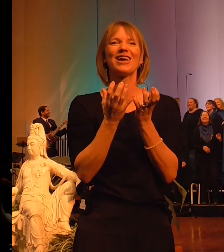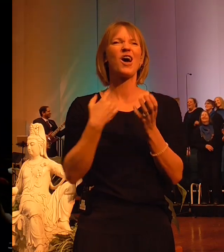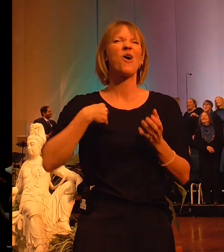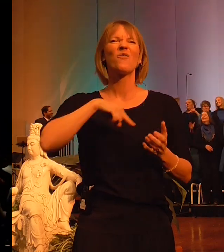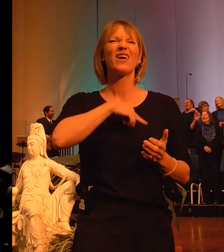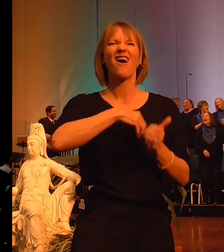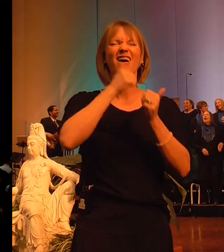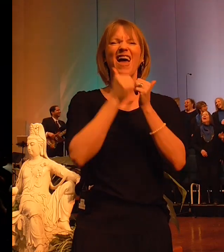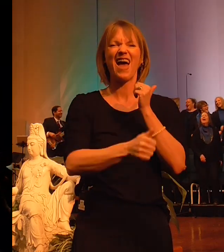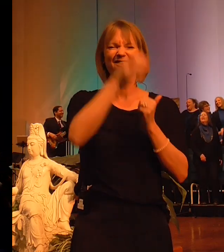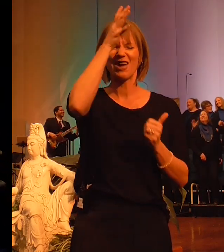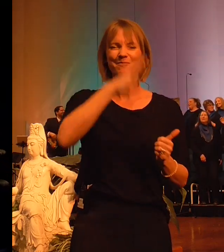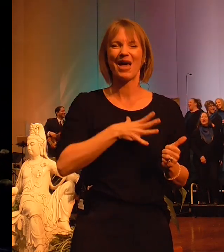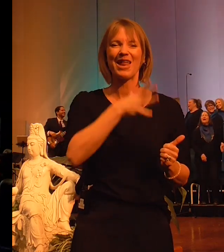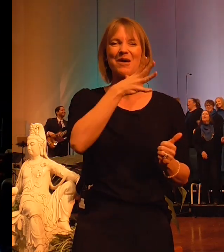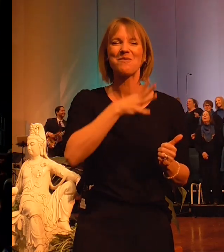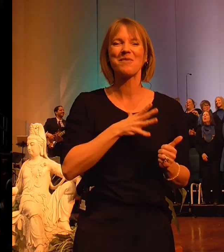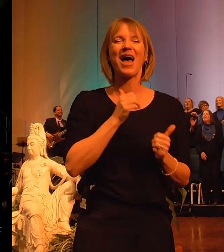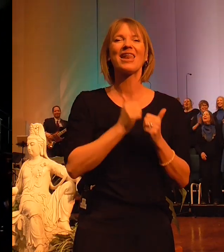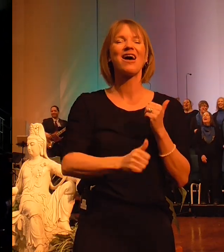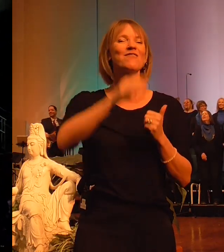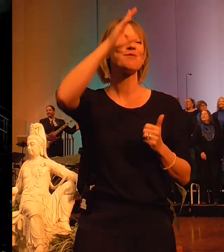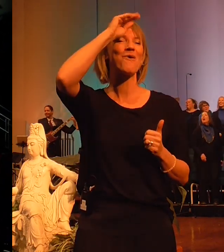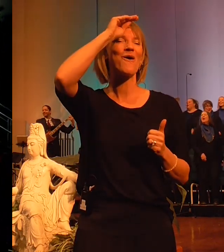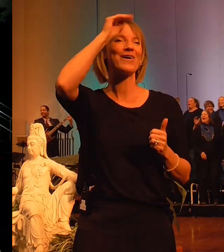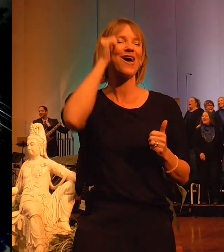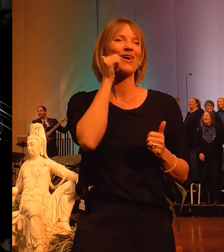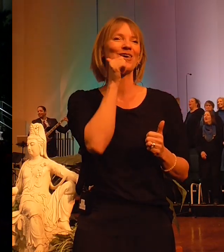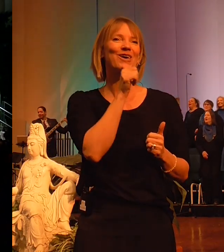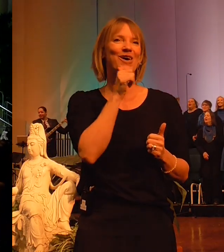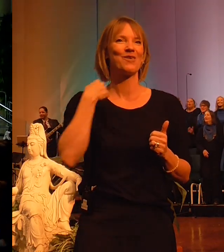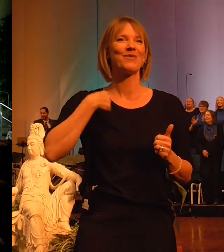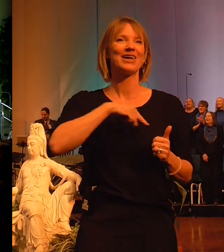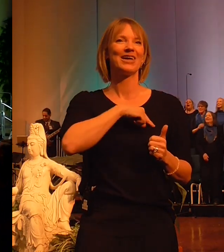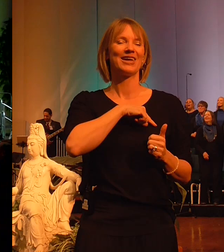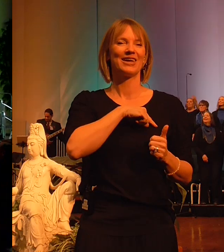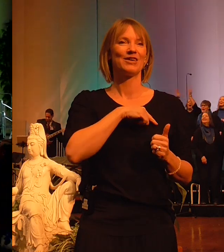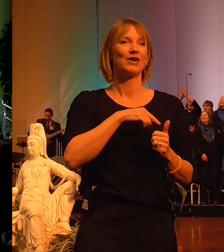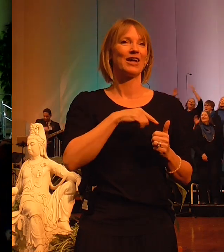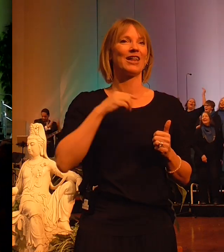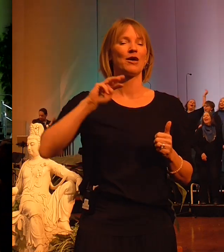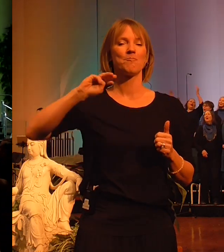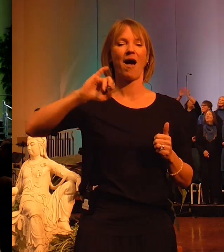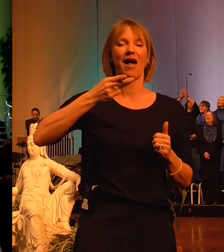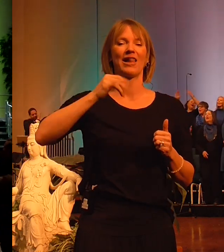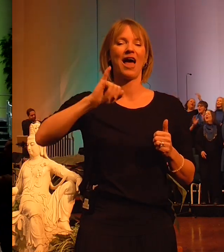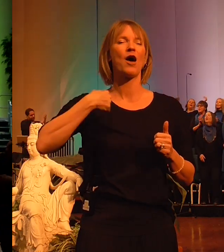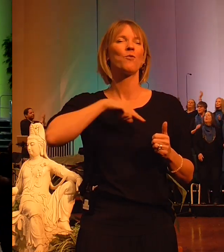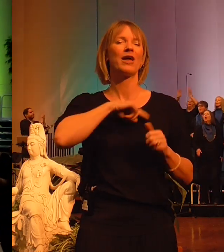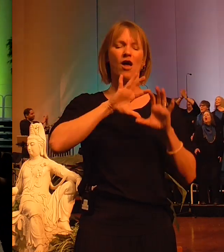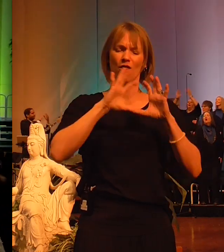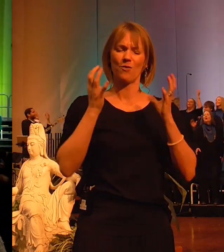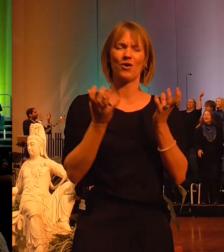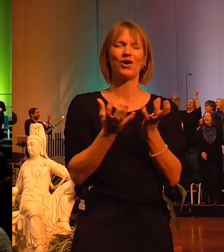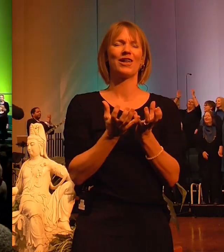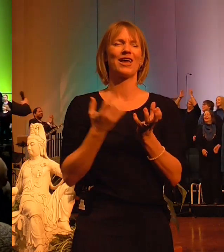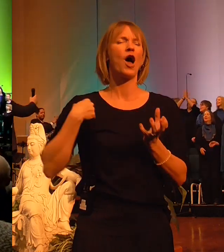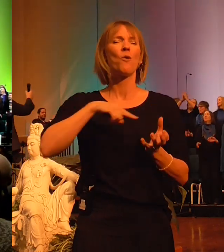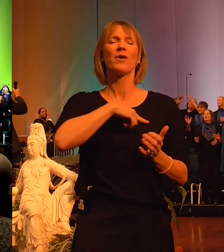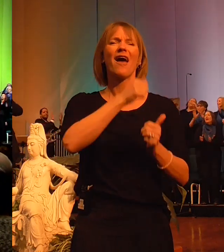world. We are every man and woman, every boy and girl. Mile High, we are the